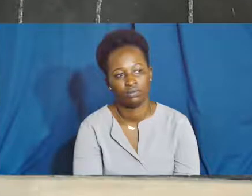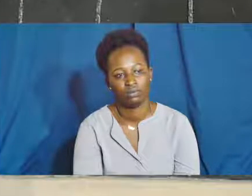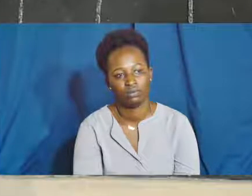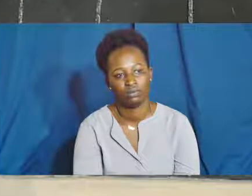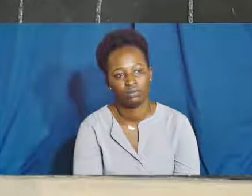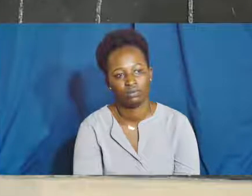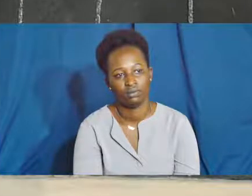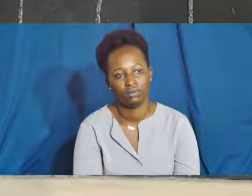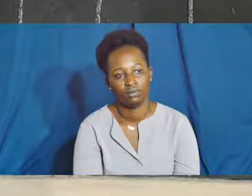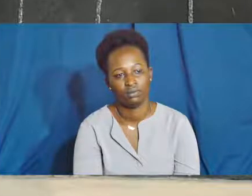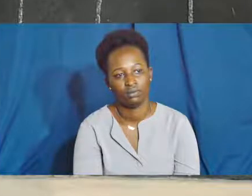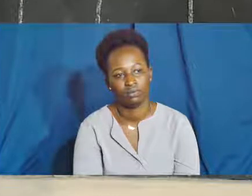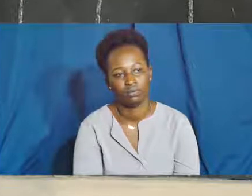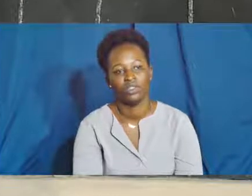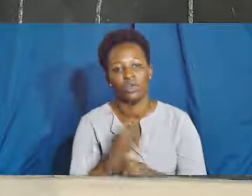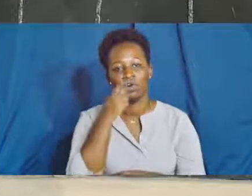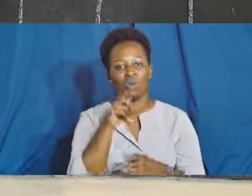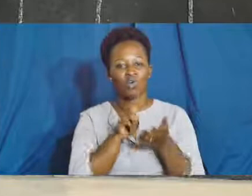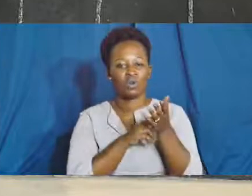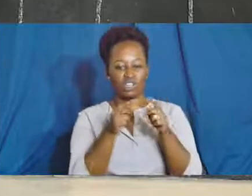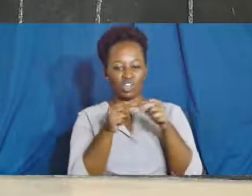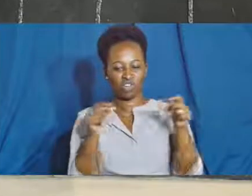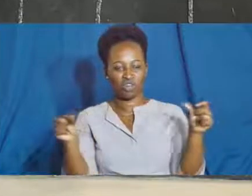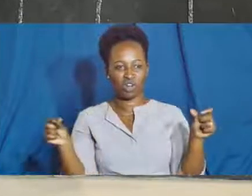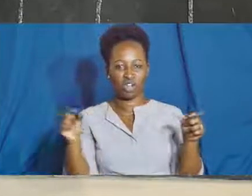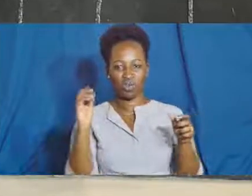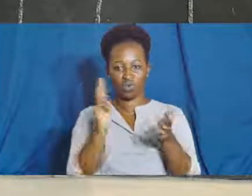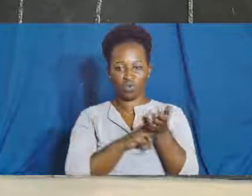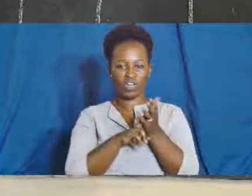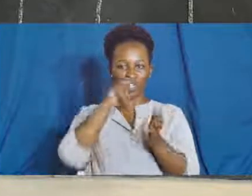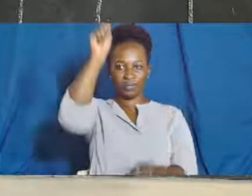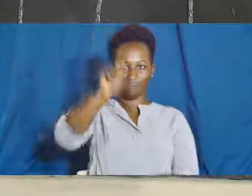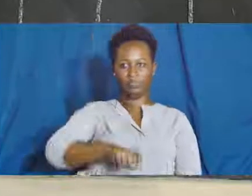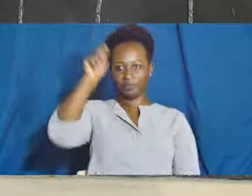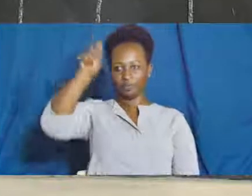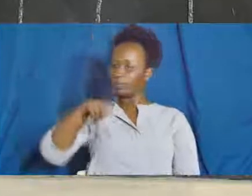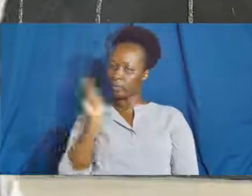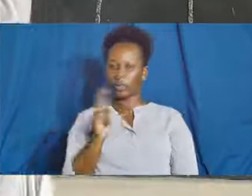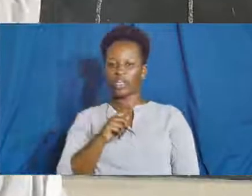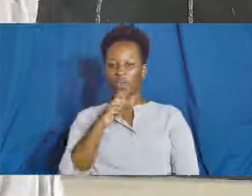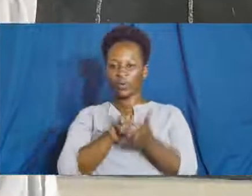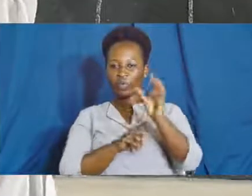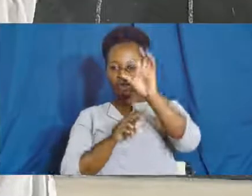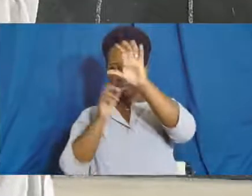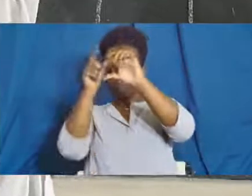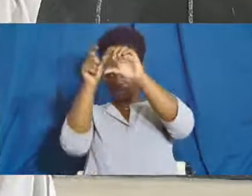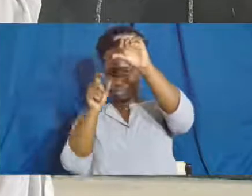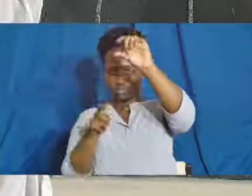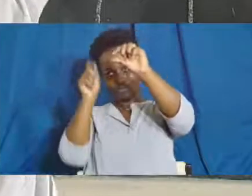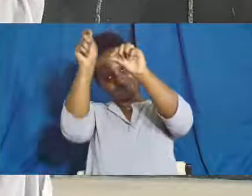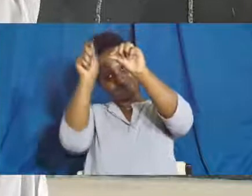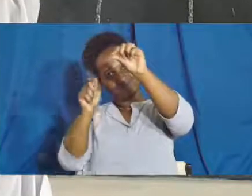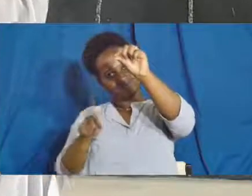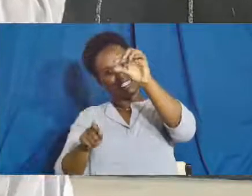You must use a ruler here to draw these lines. Don't use free hands. Use a ruler to make your work